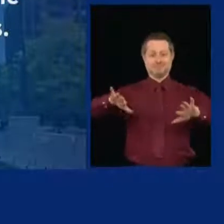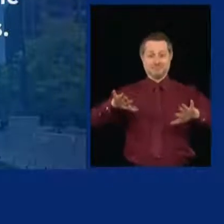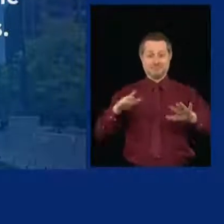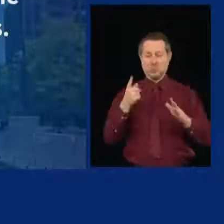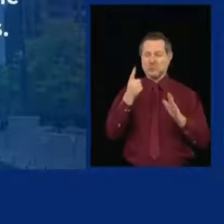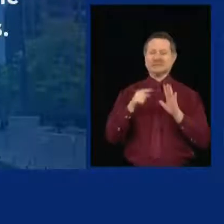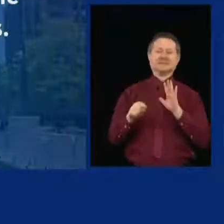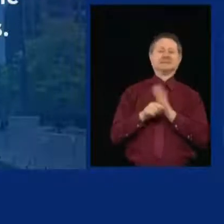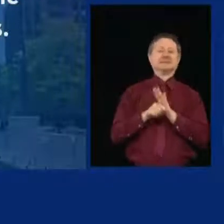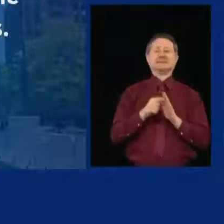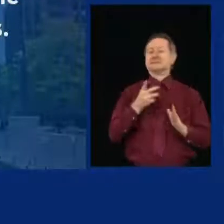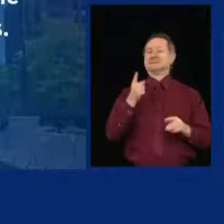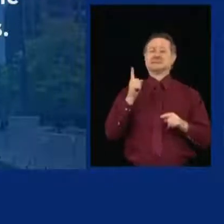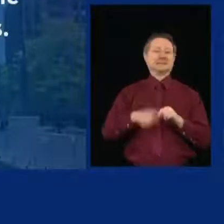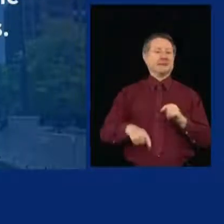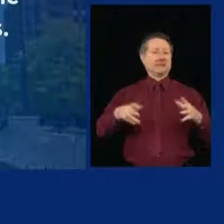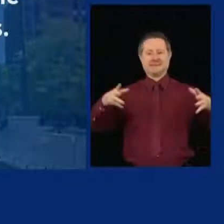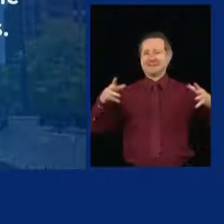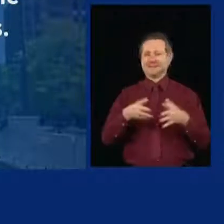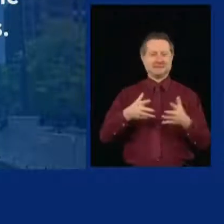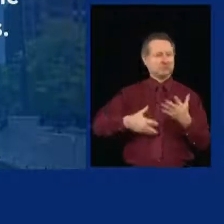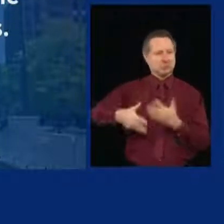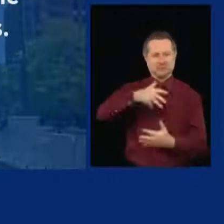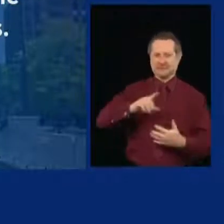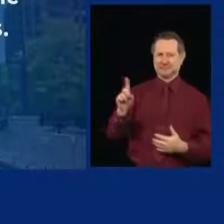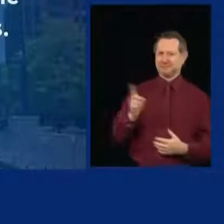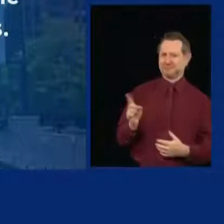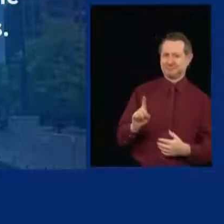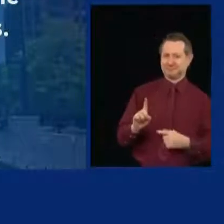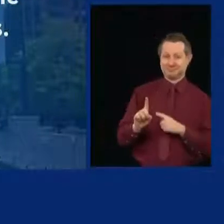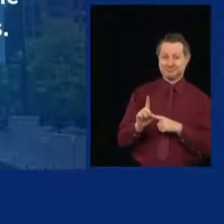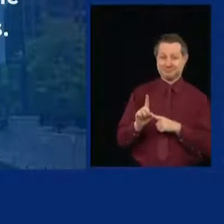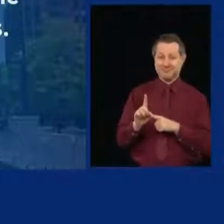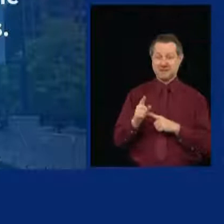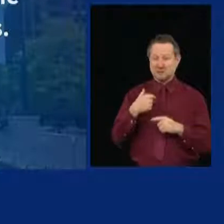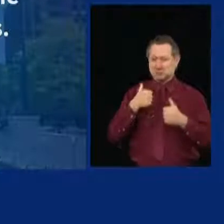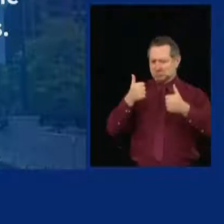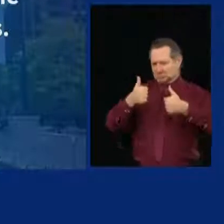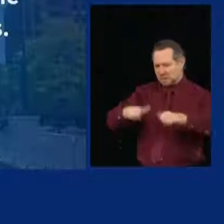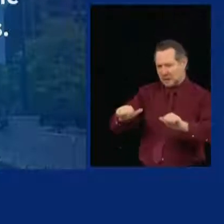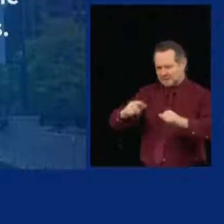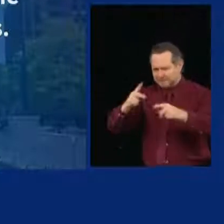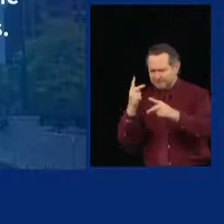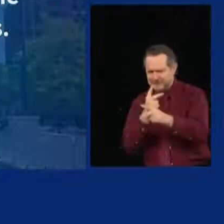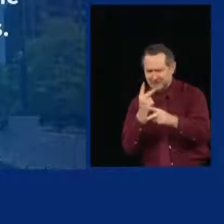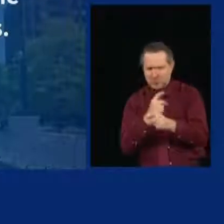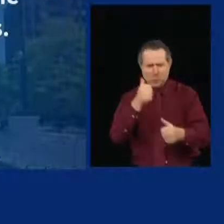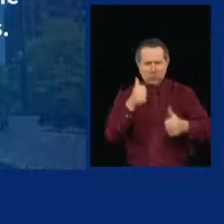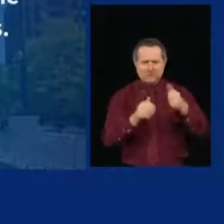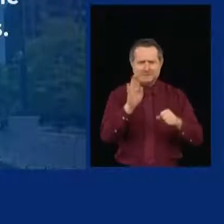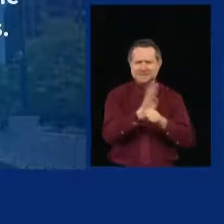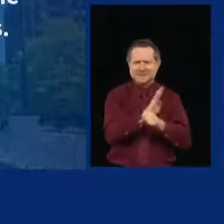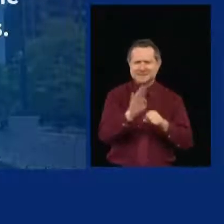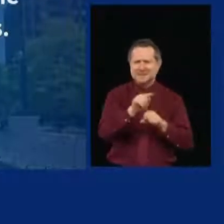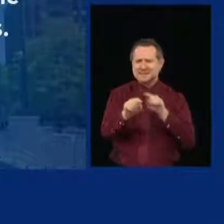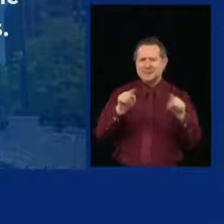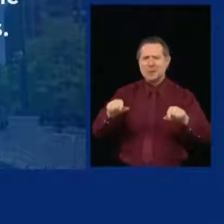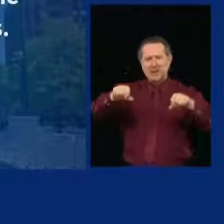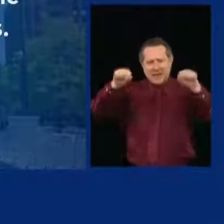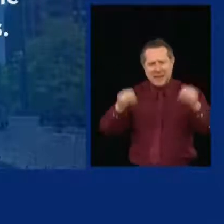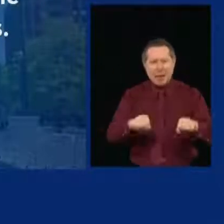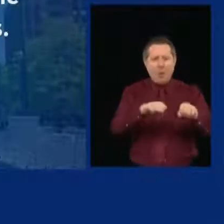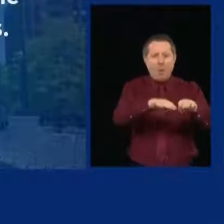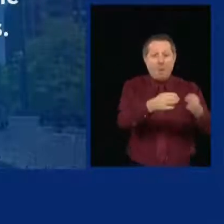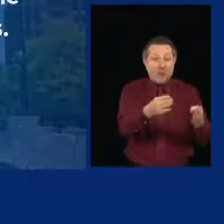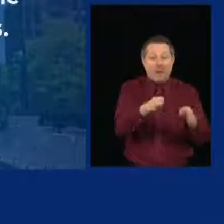gatherings. So what can you do, or what economic activity is willing to reopen without a crowd, right? They're